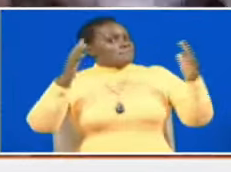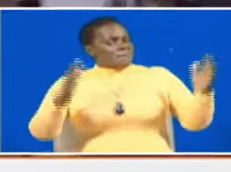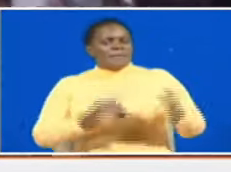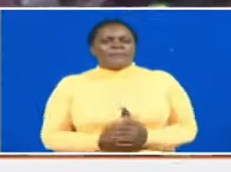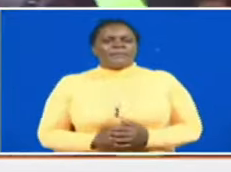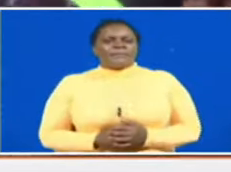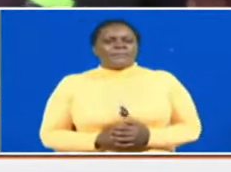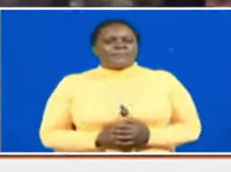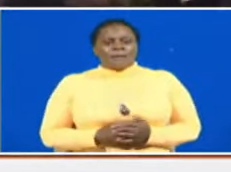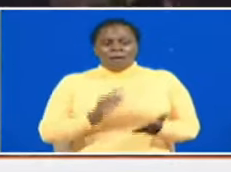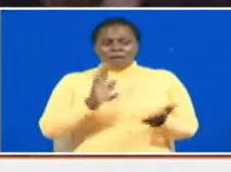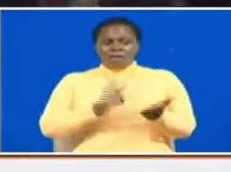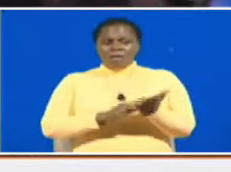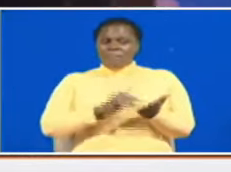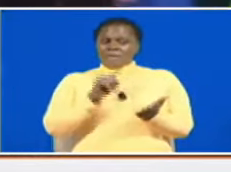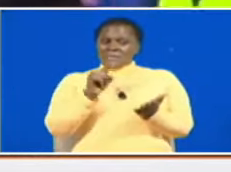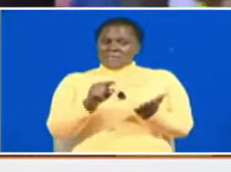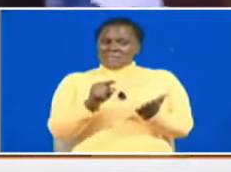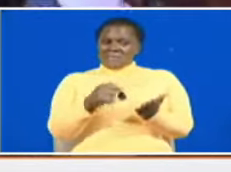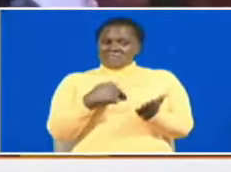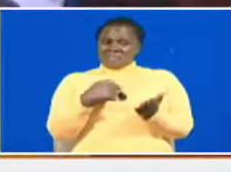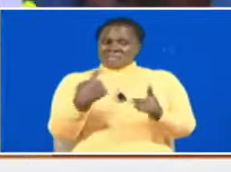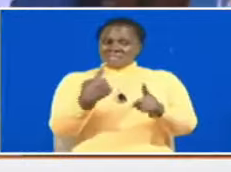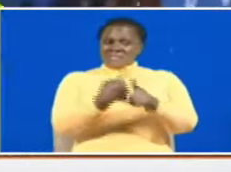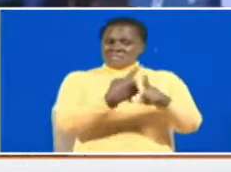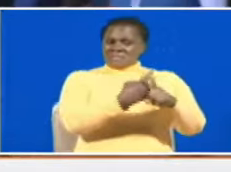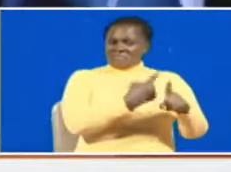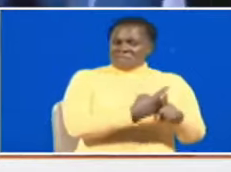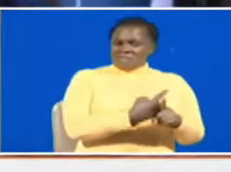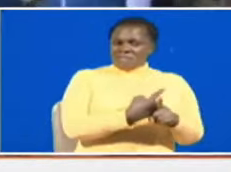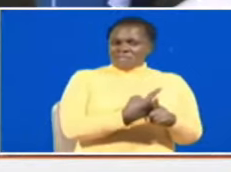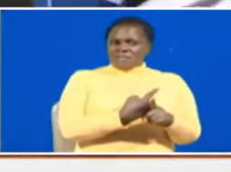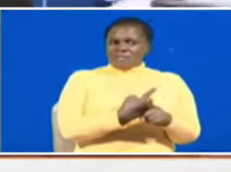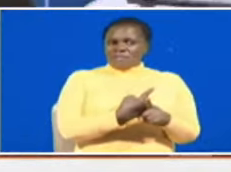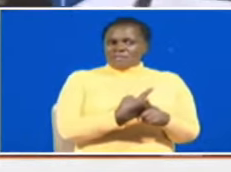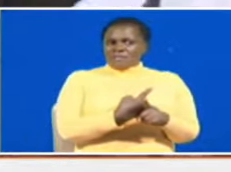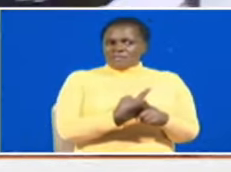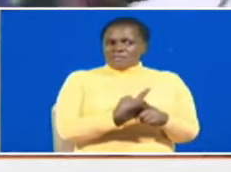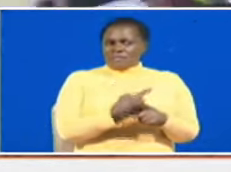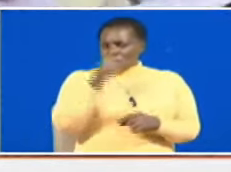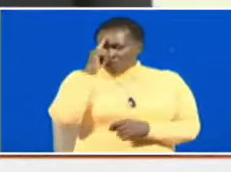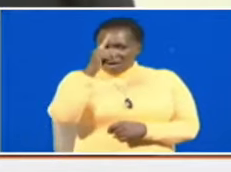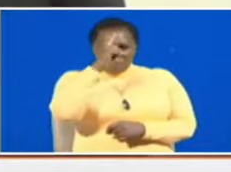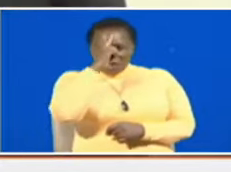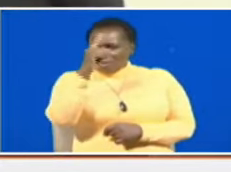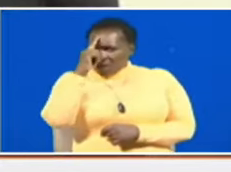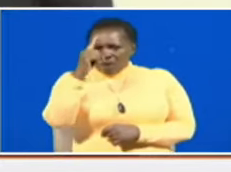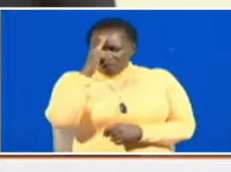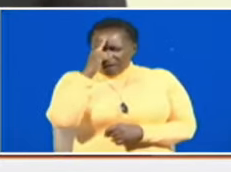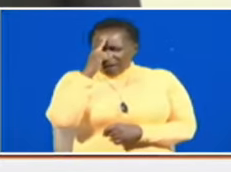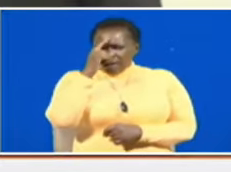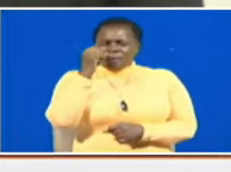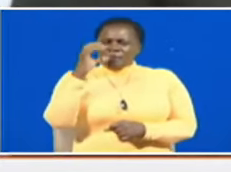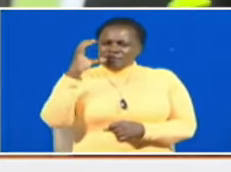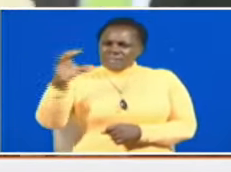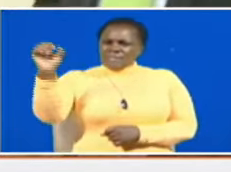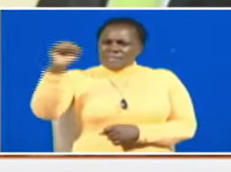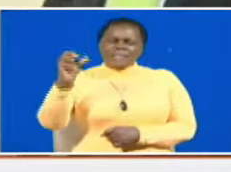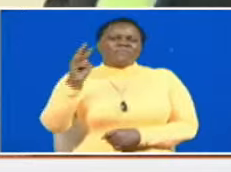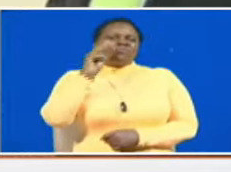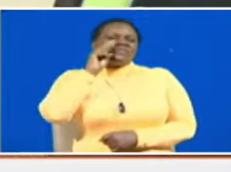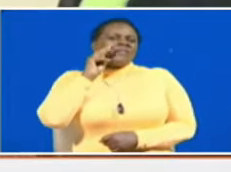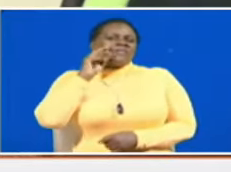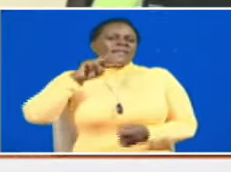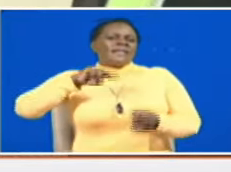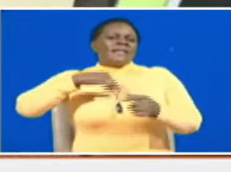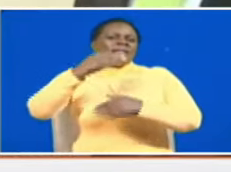It is a statement that continues to elicit mixed reactions, opening room for speculations as to what Prime CS Musalia Mudavadi's